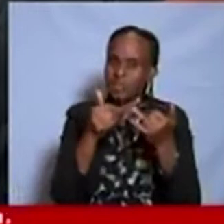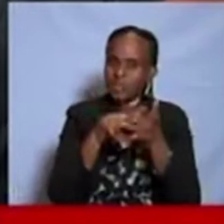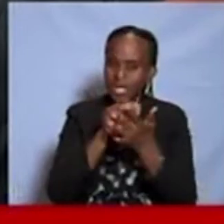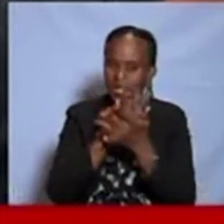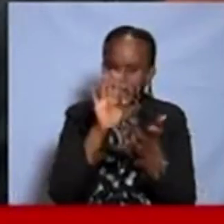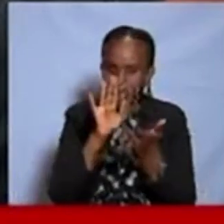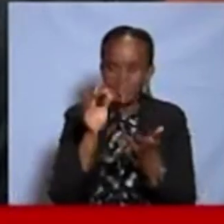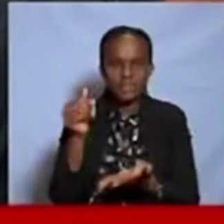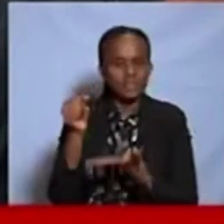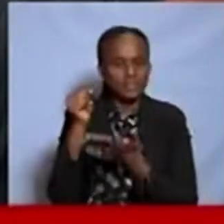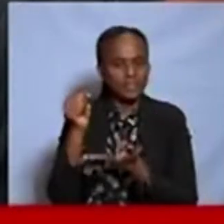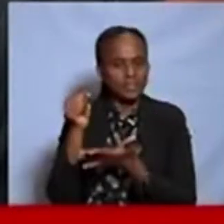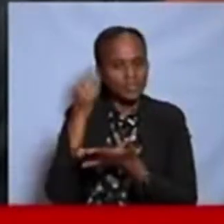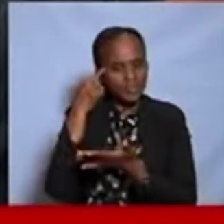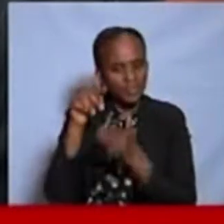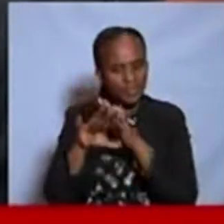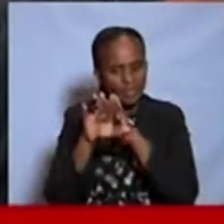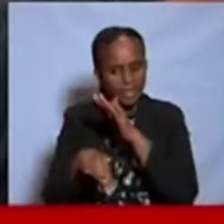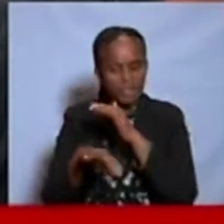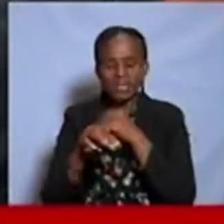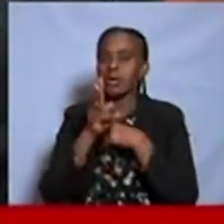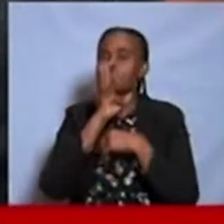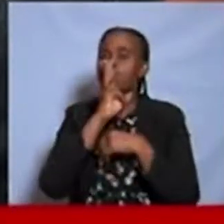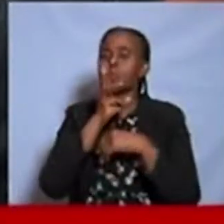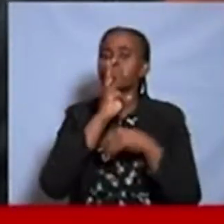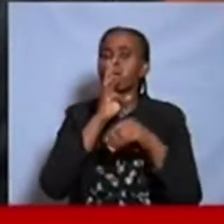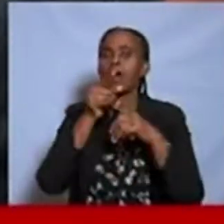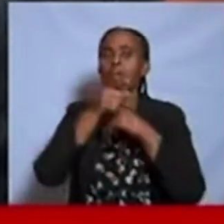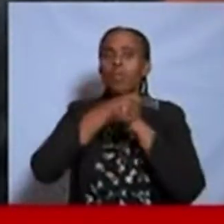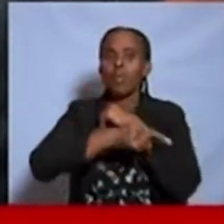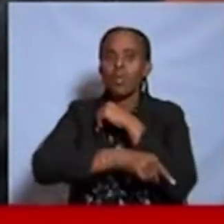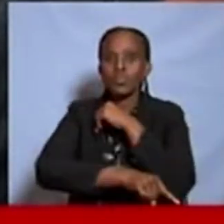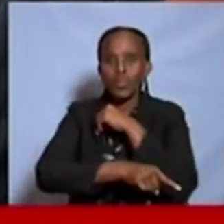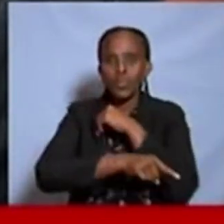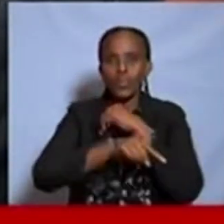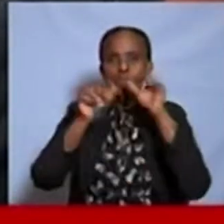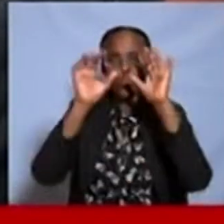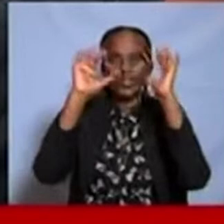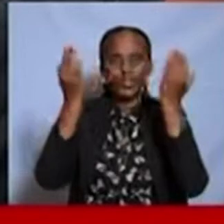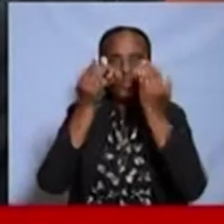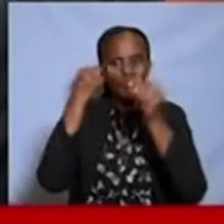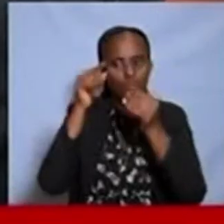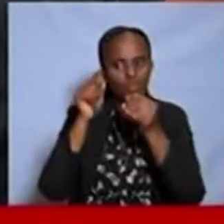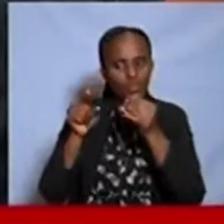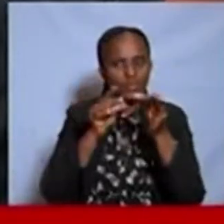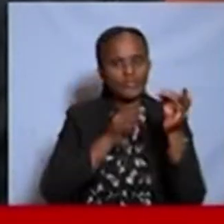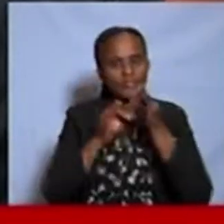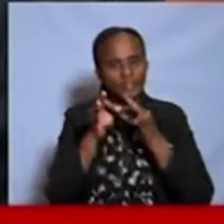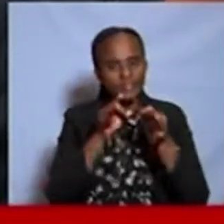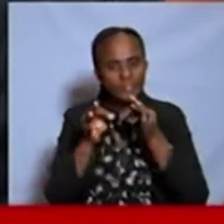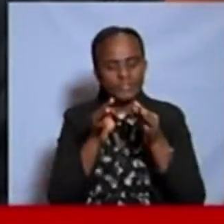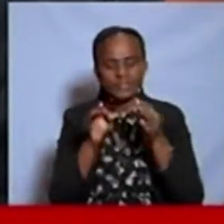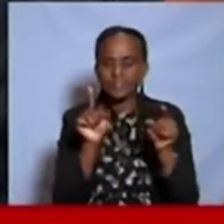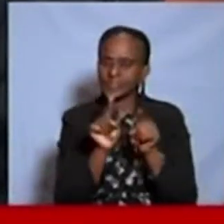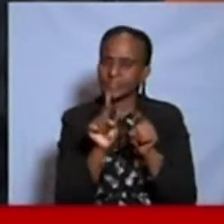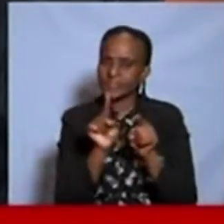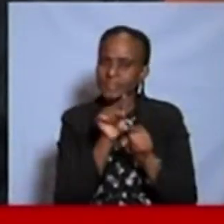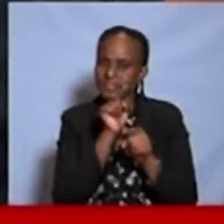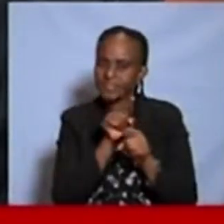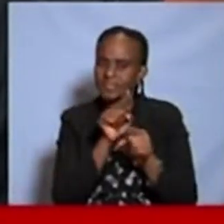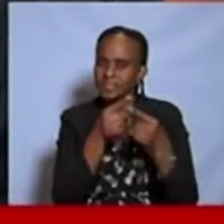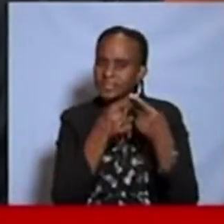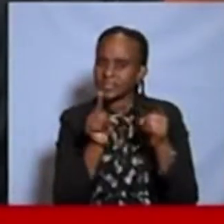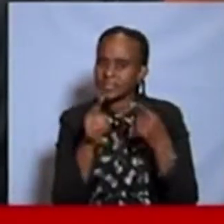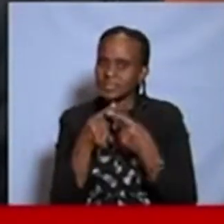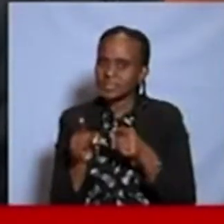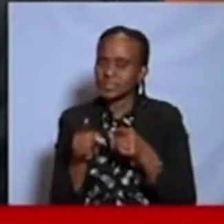much was budgeted for under the borehole drilling for you to state that the